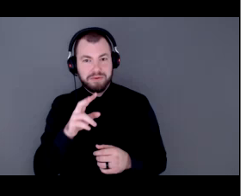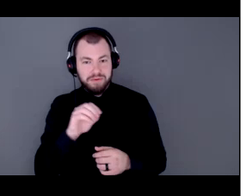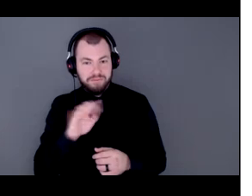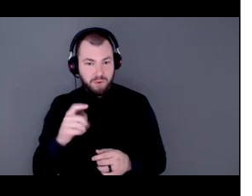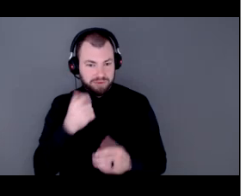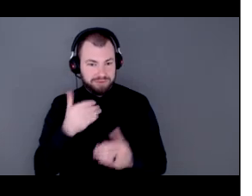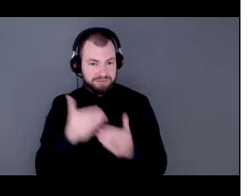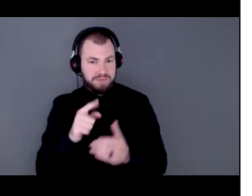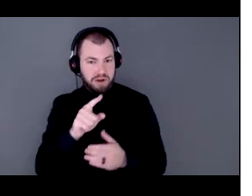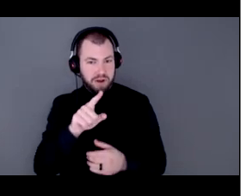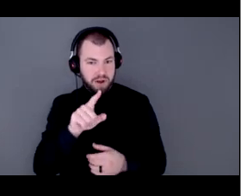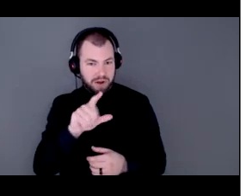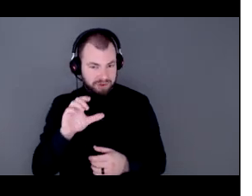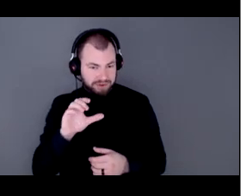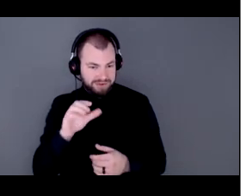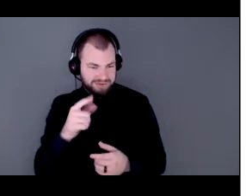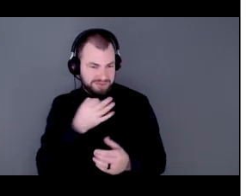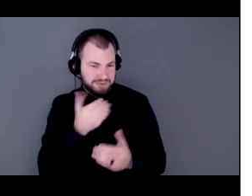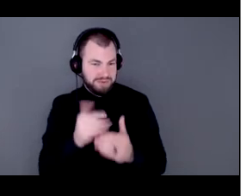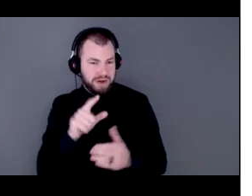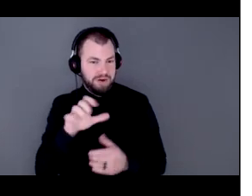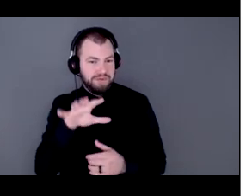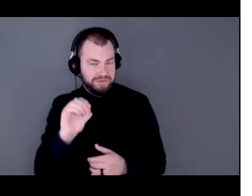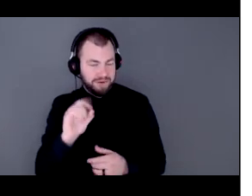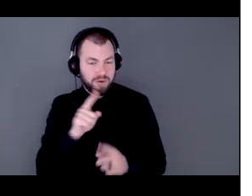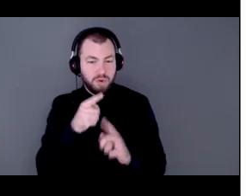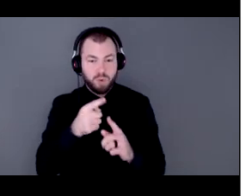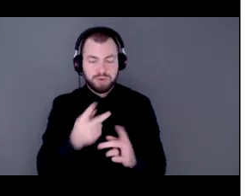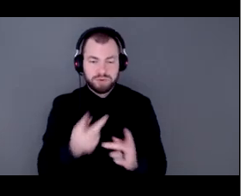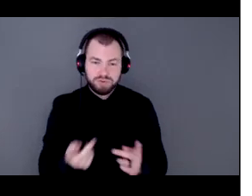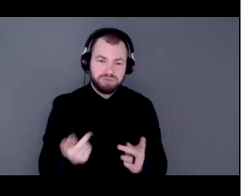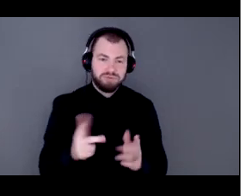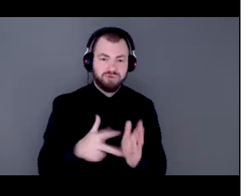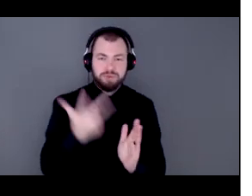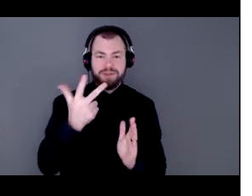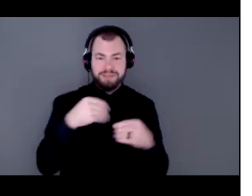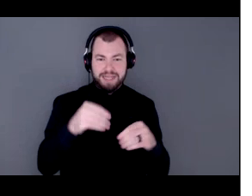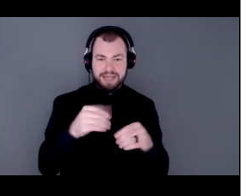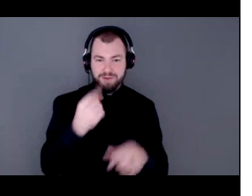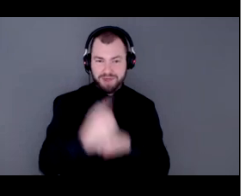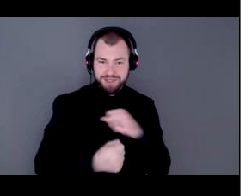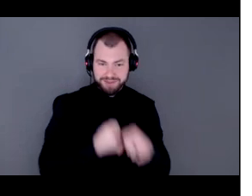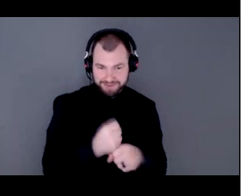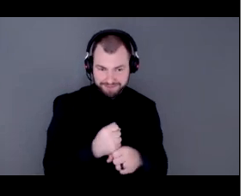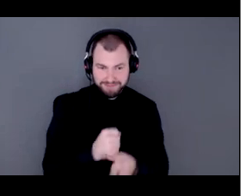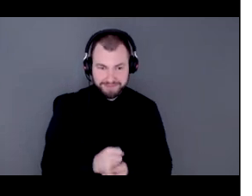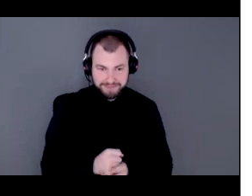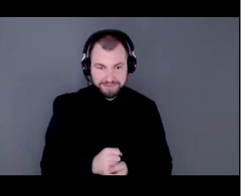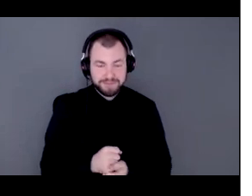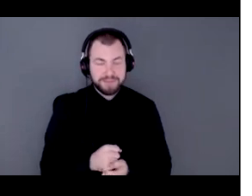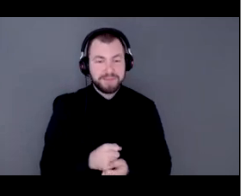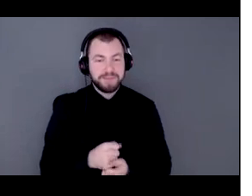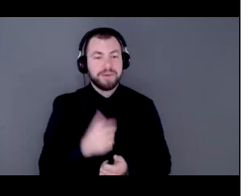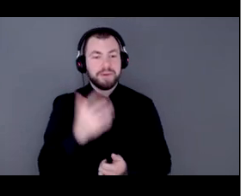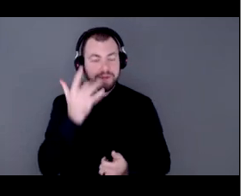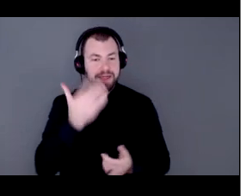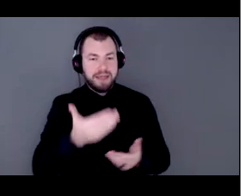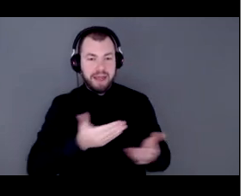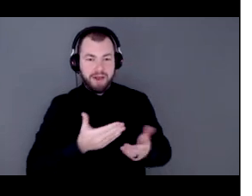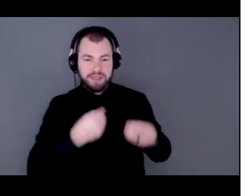close to 150. So our goal was to triple our sales in a year. Most of that is because of the hiring of a sales and marketing